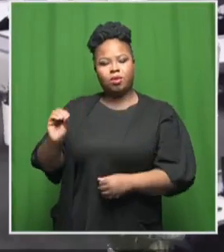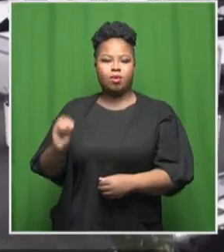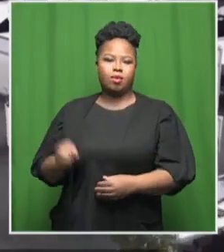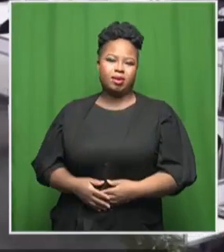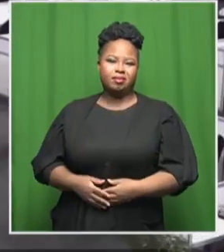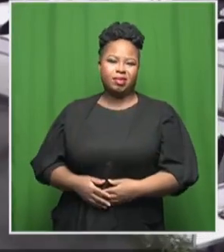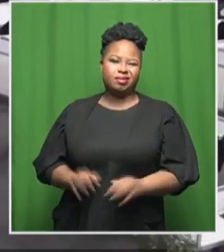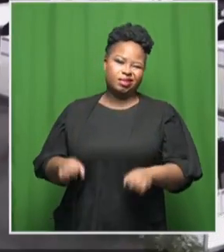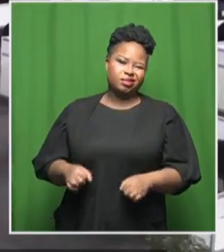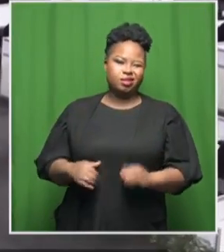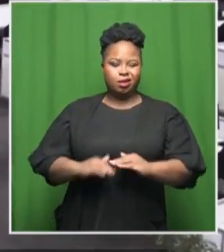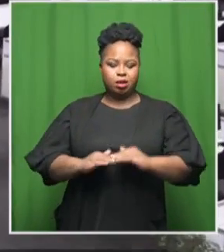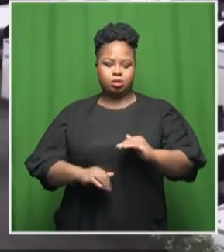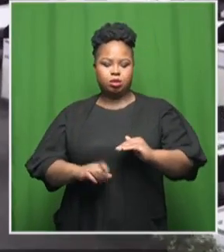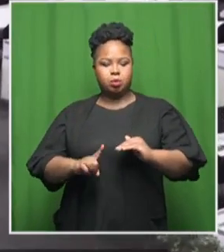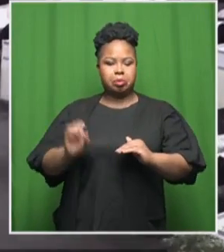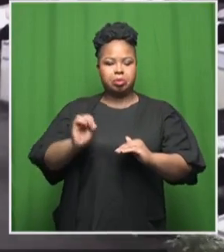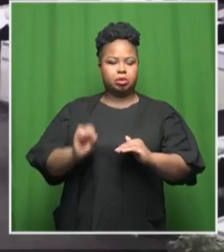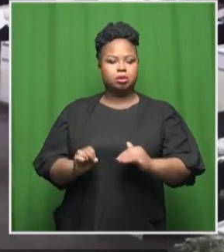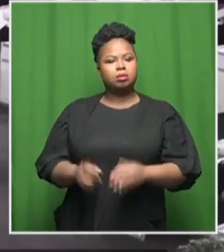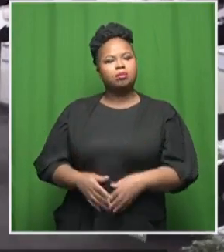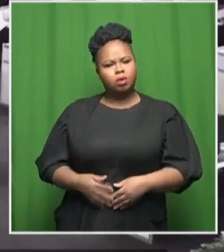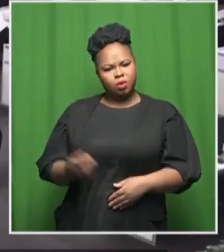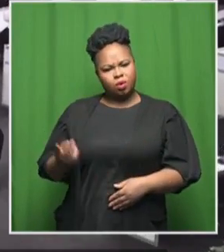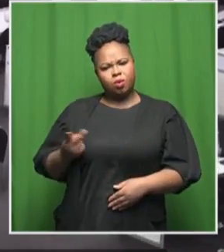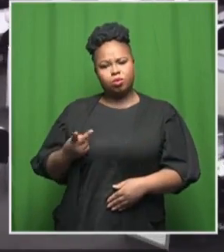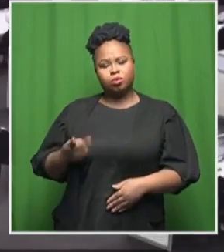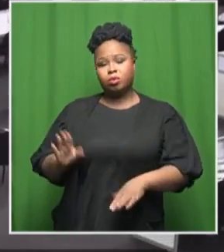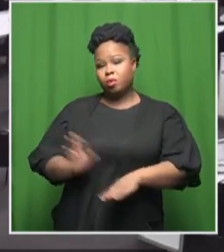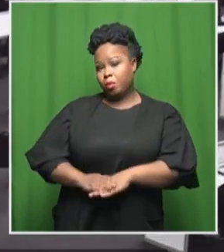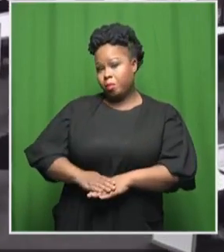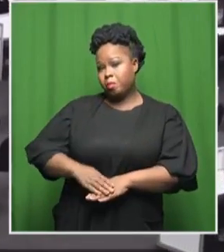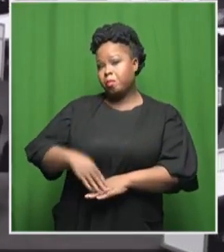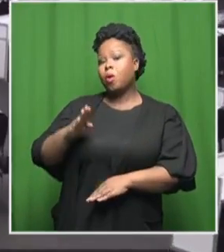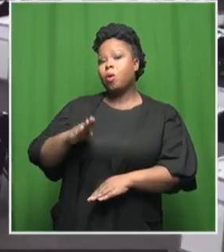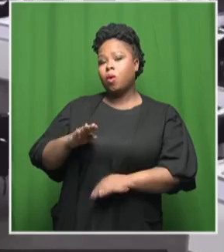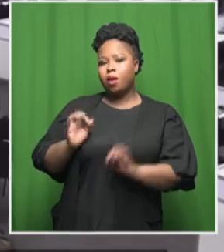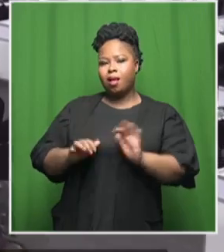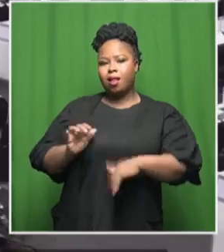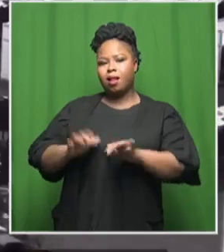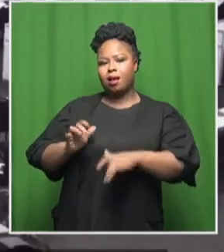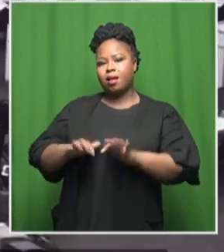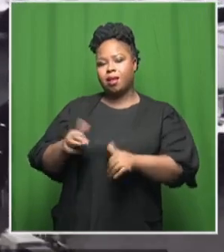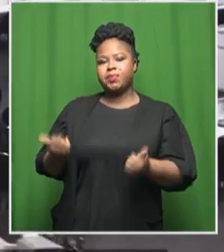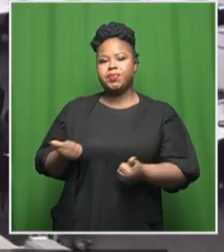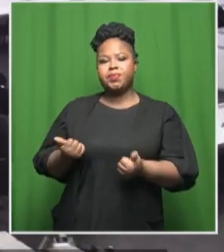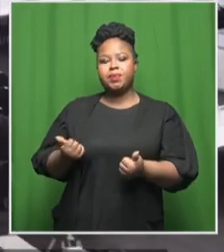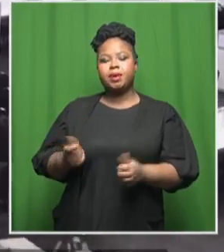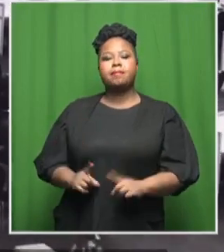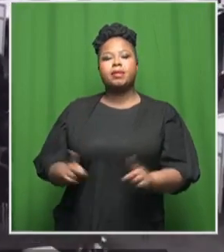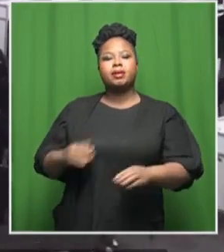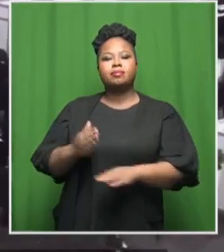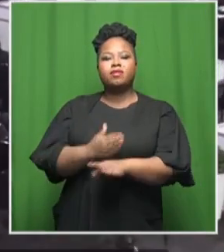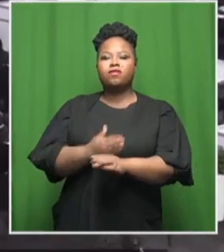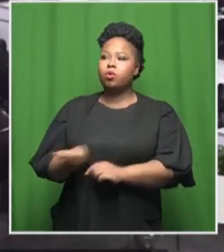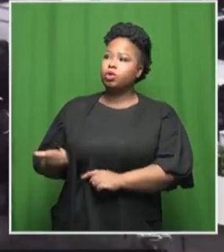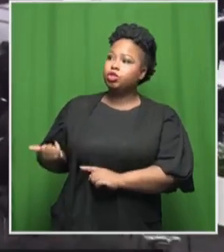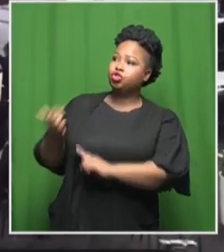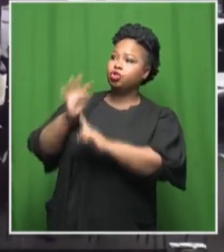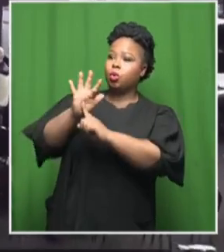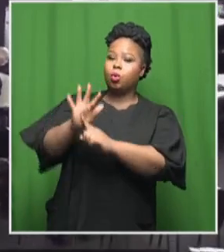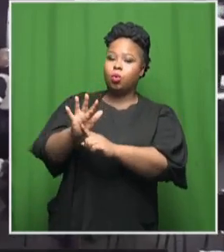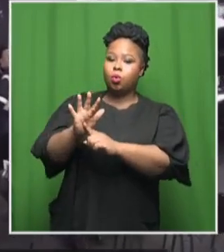there's about, say, less than 1%, there's probably a little bit more that has been captured already. But before we display anything